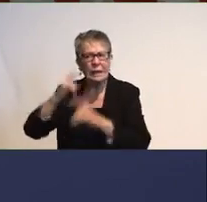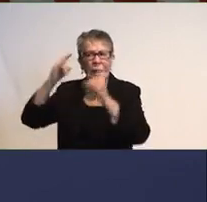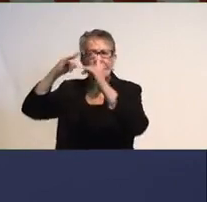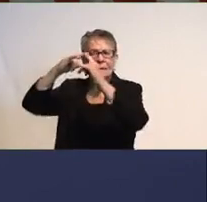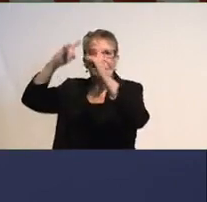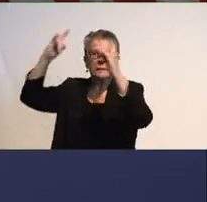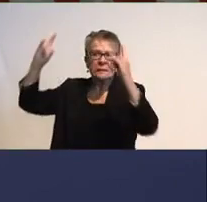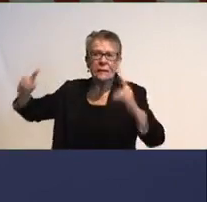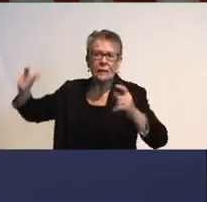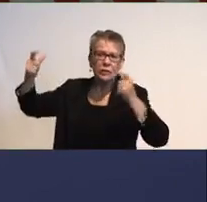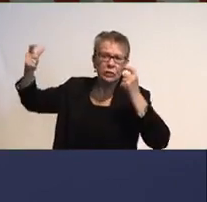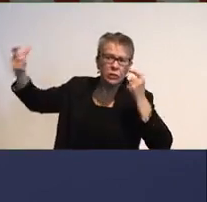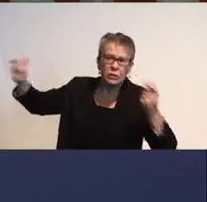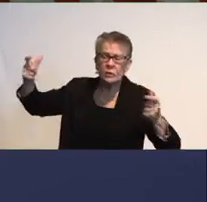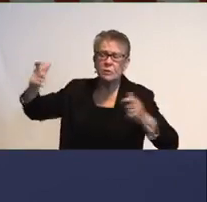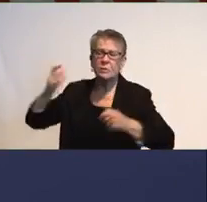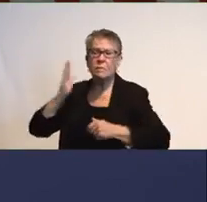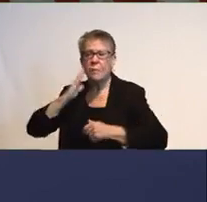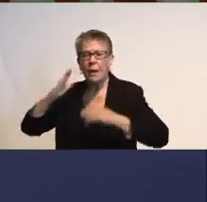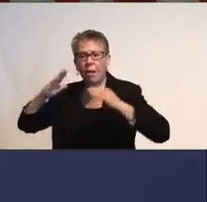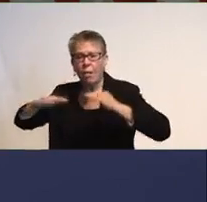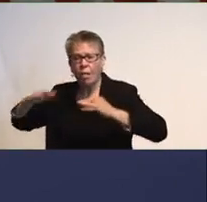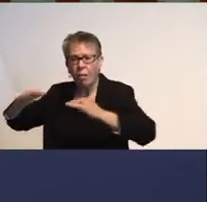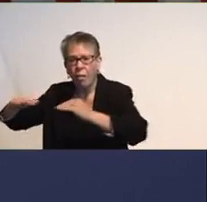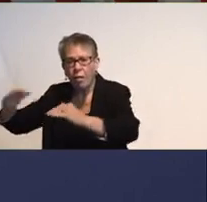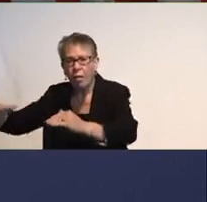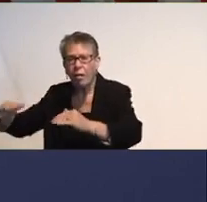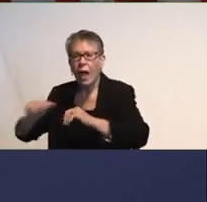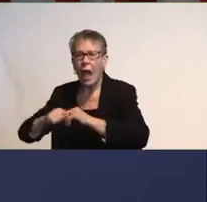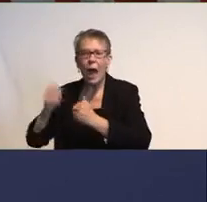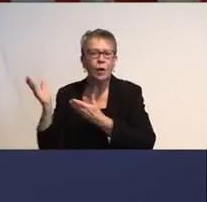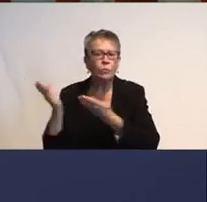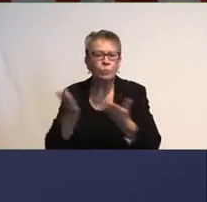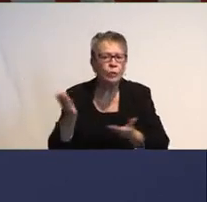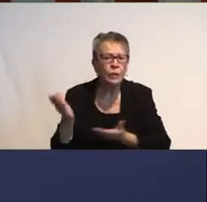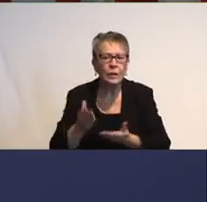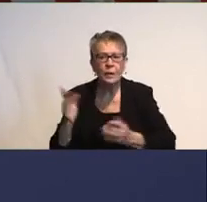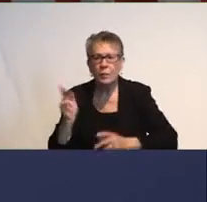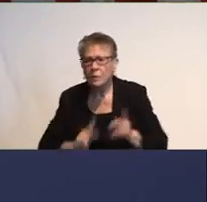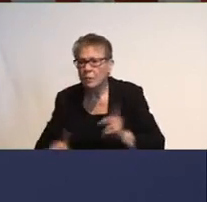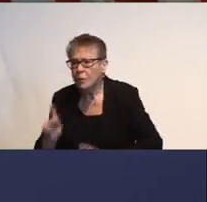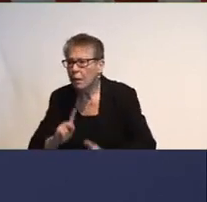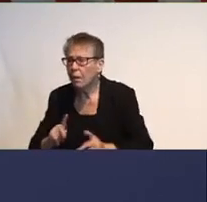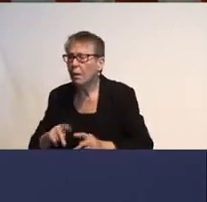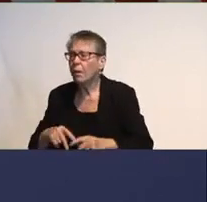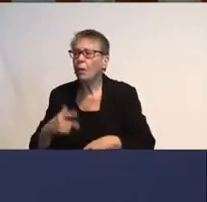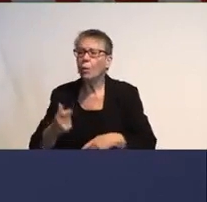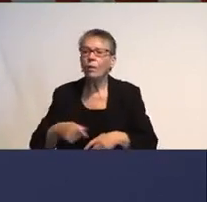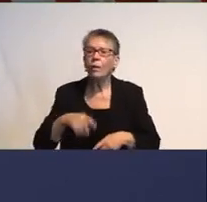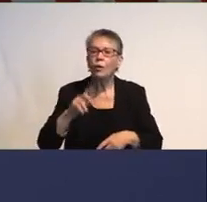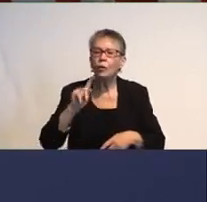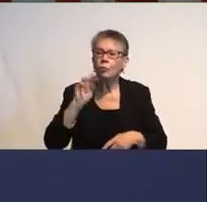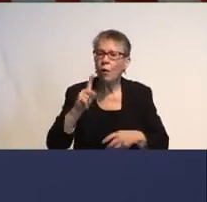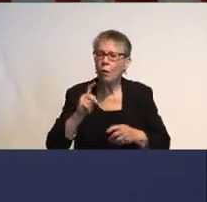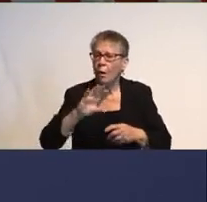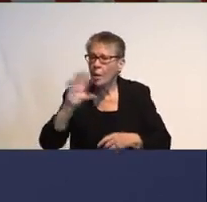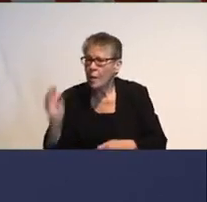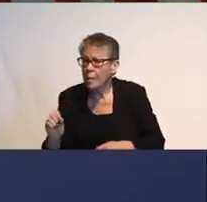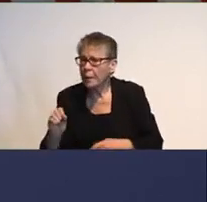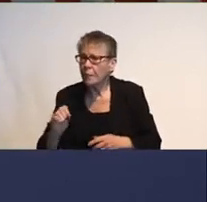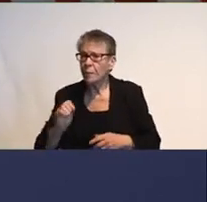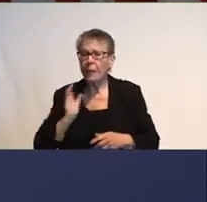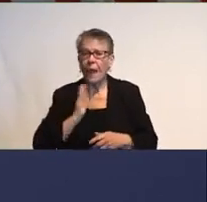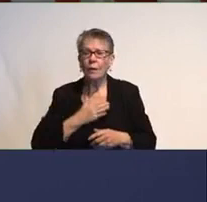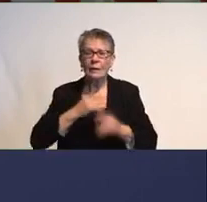rescue? Is it the National Guard? Is it private trucking? Who has the tents? Is it the FEMA tents? Do the hospital have their own tents? Are the